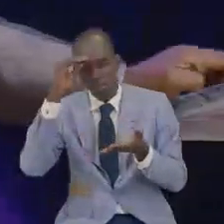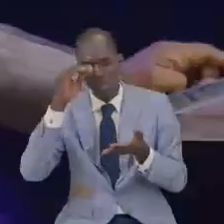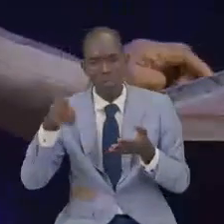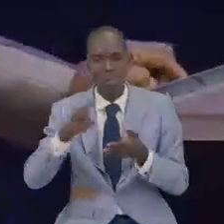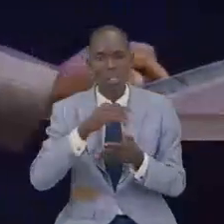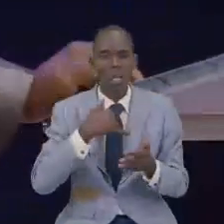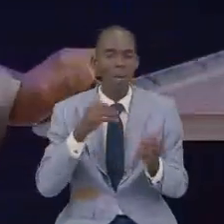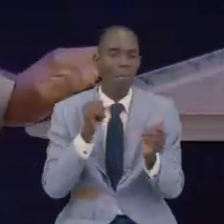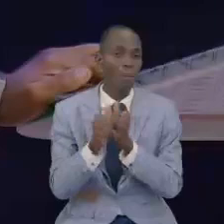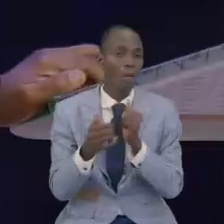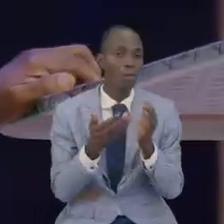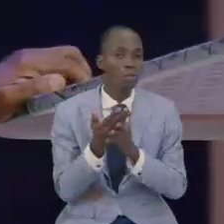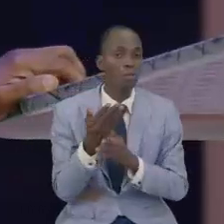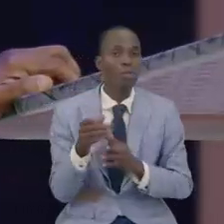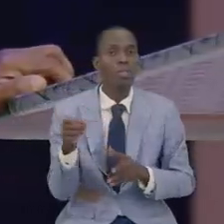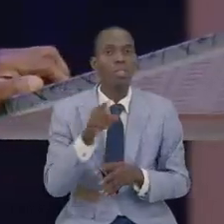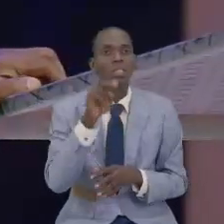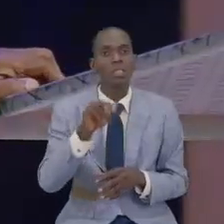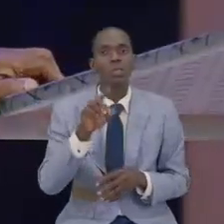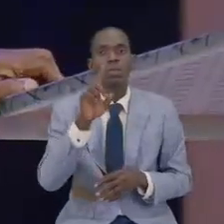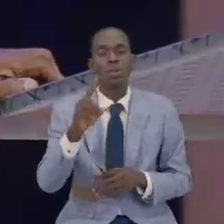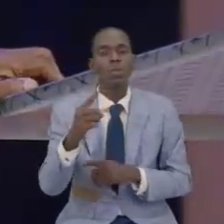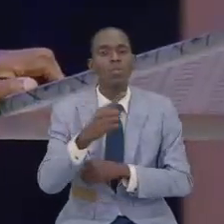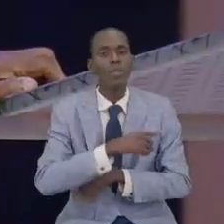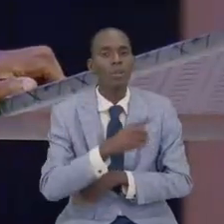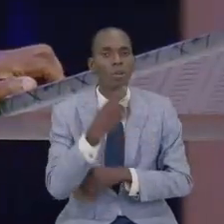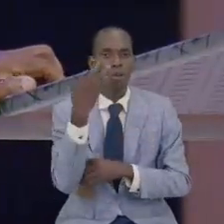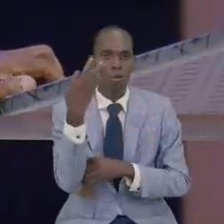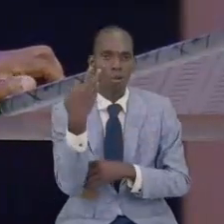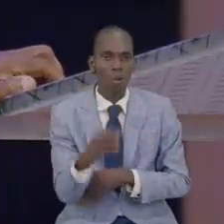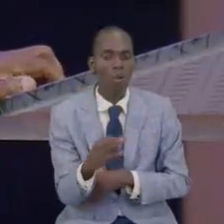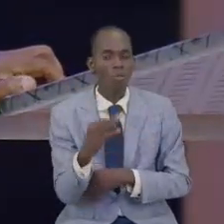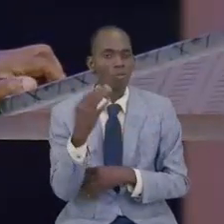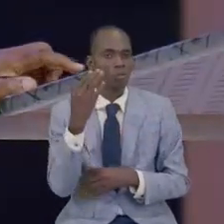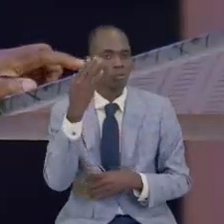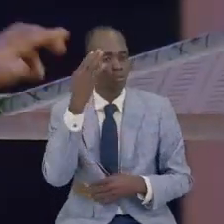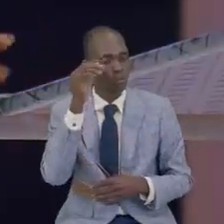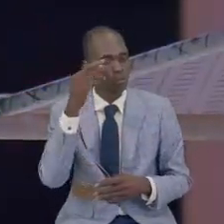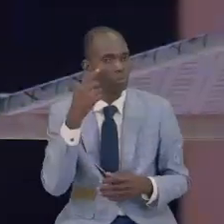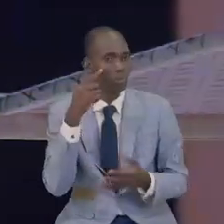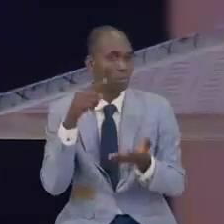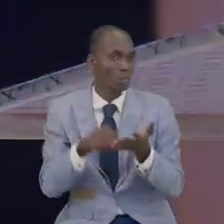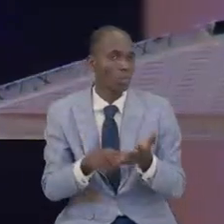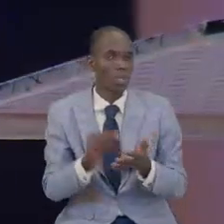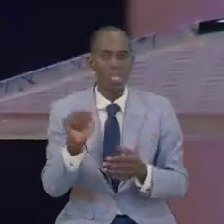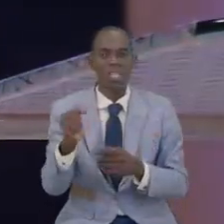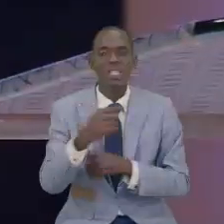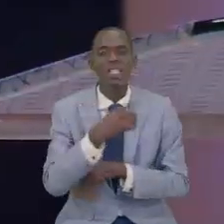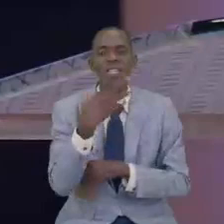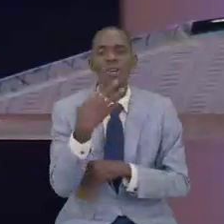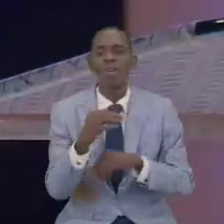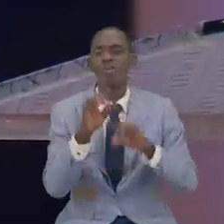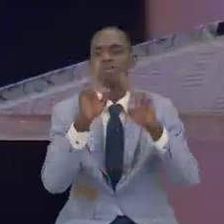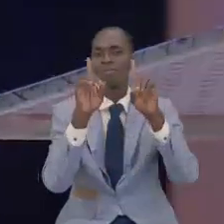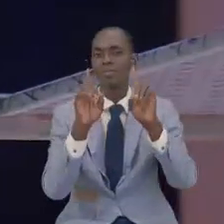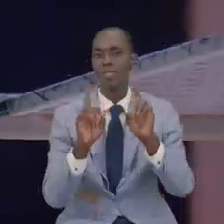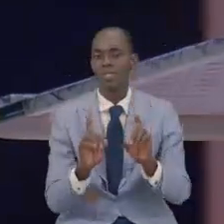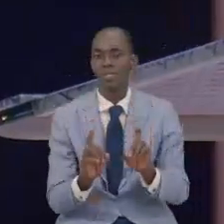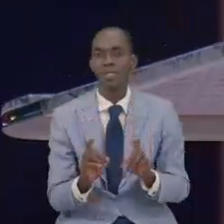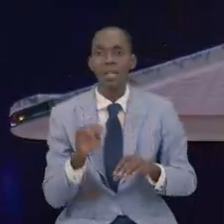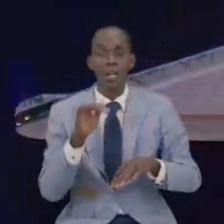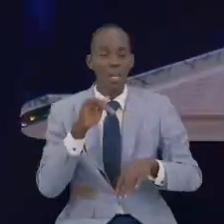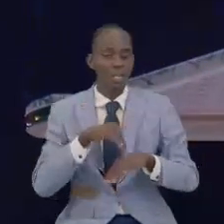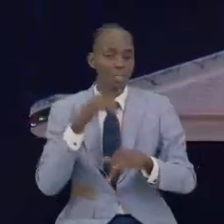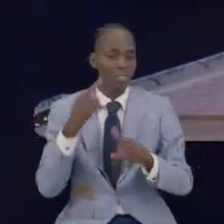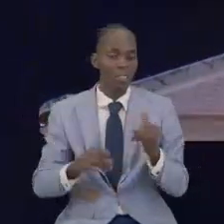they needed a day of reckoning, a day of examination. At the end of our